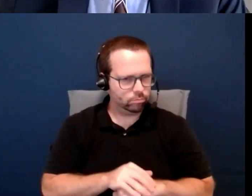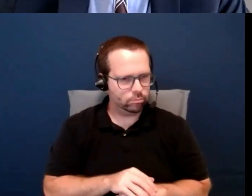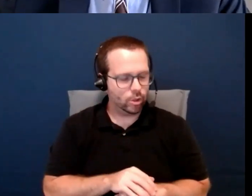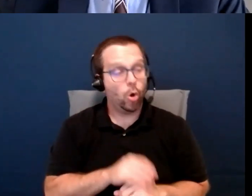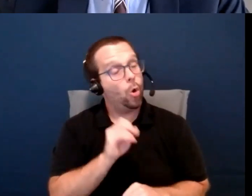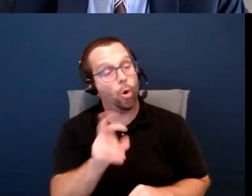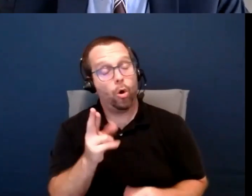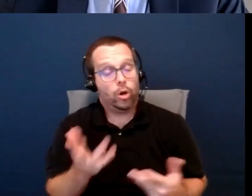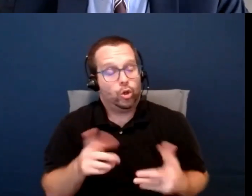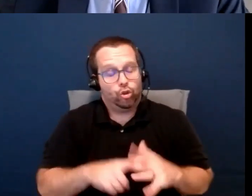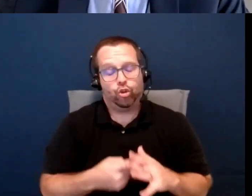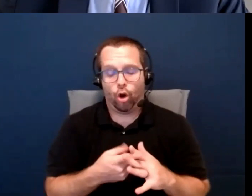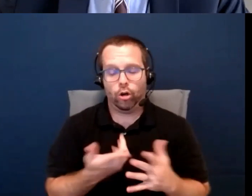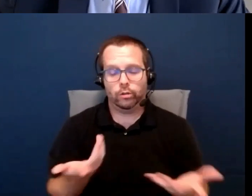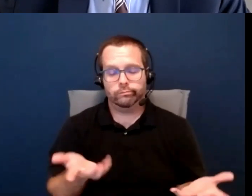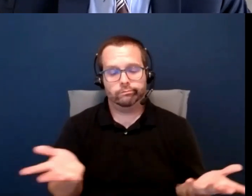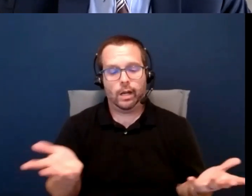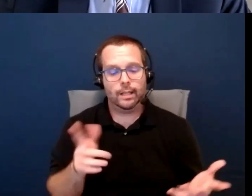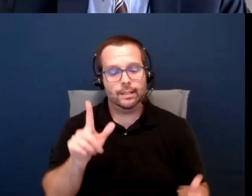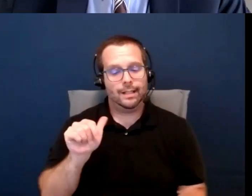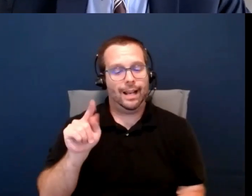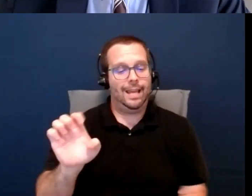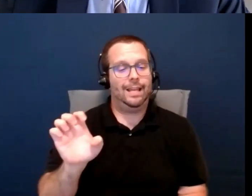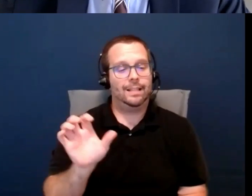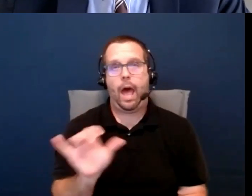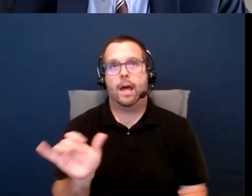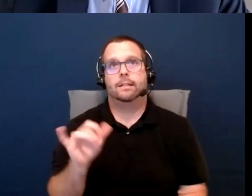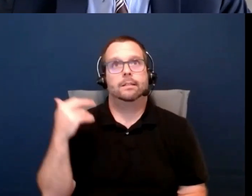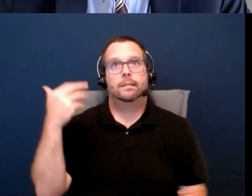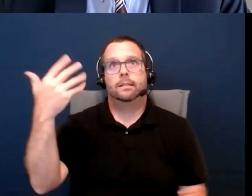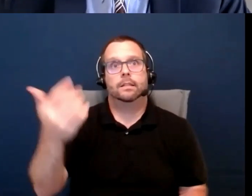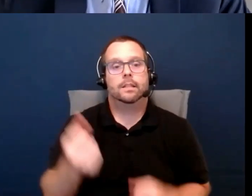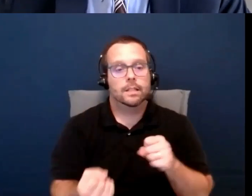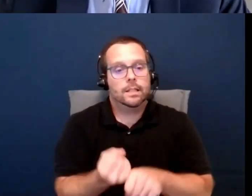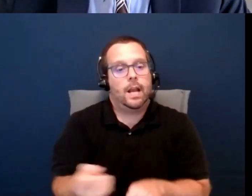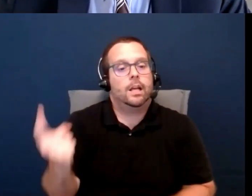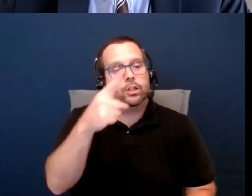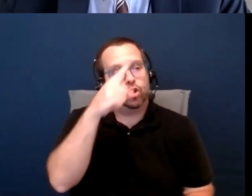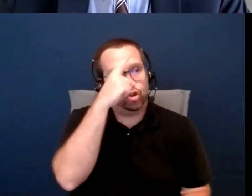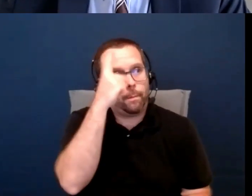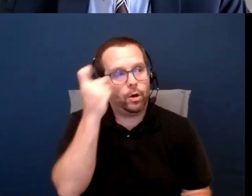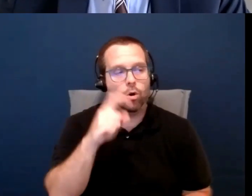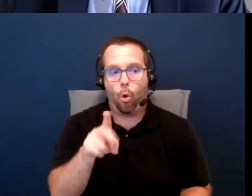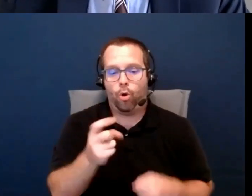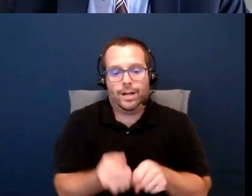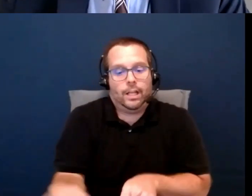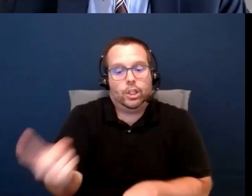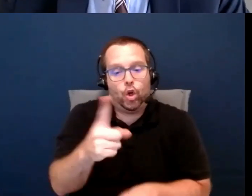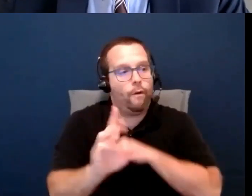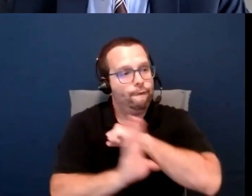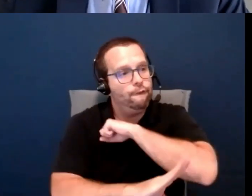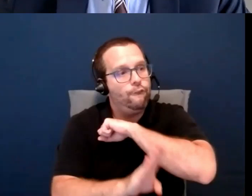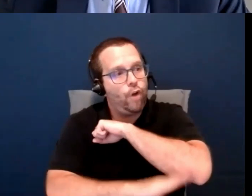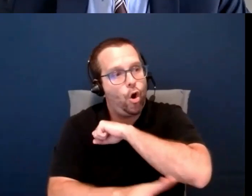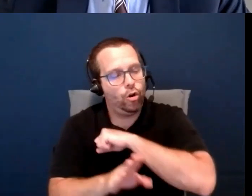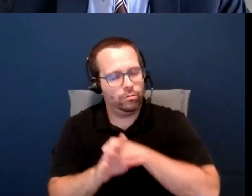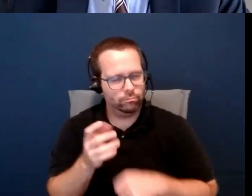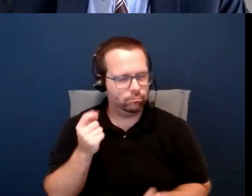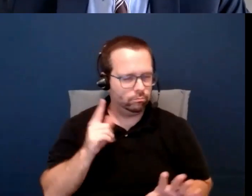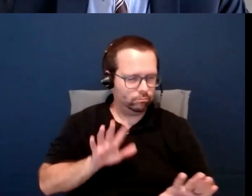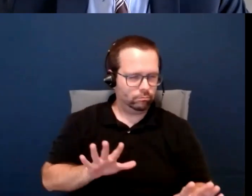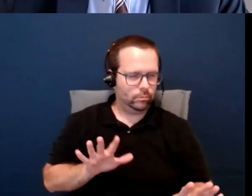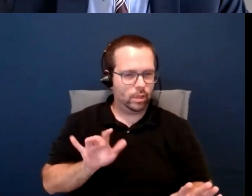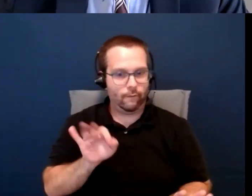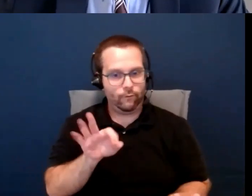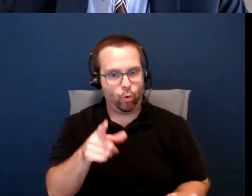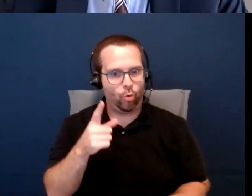Or they could start as late as next summer or next fall. So if this is, as you are thinking of this as that